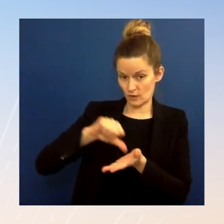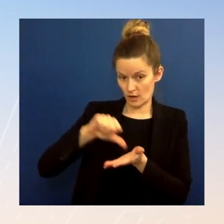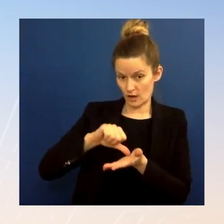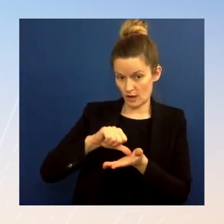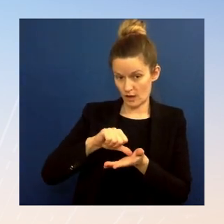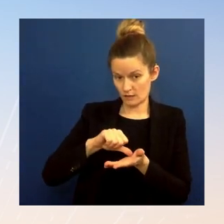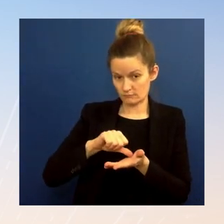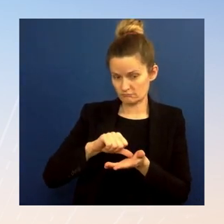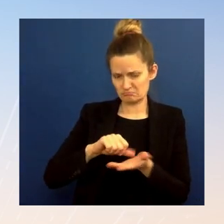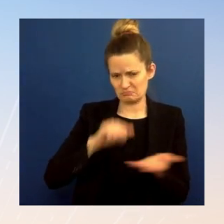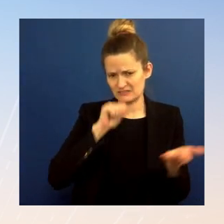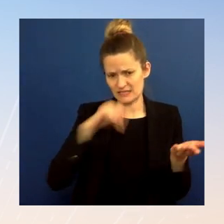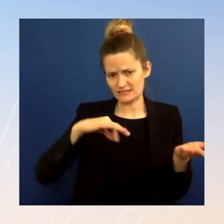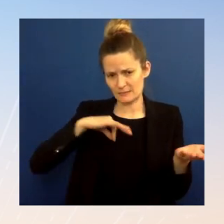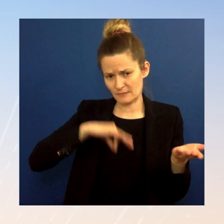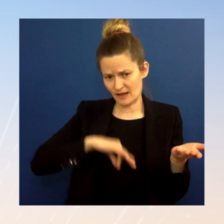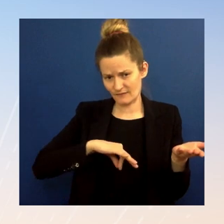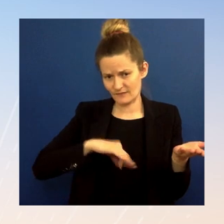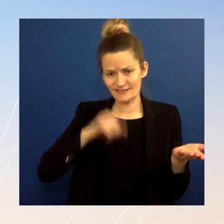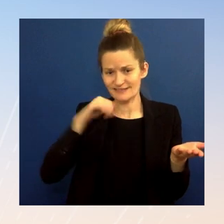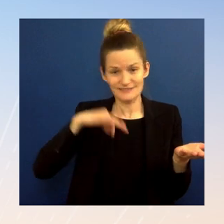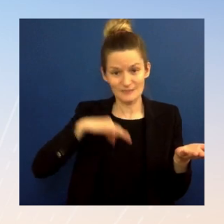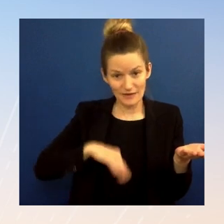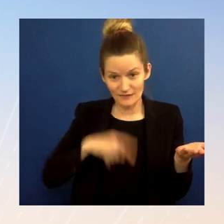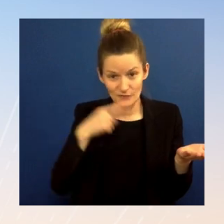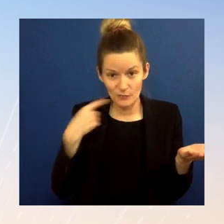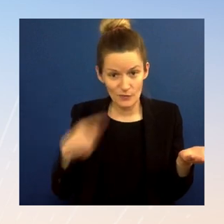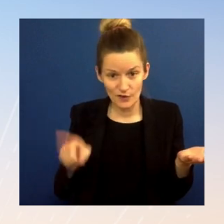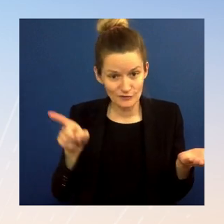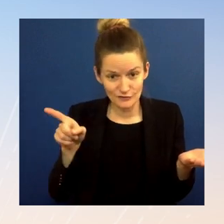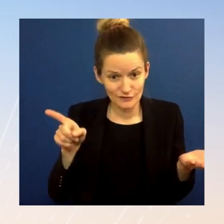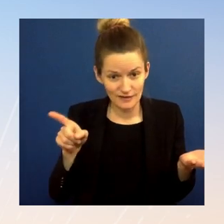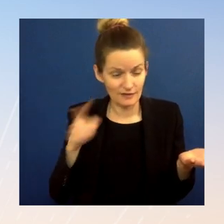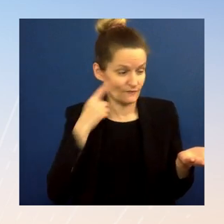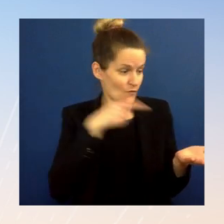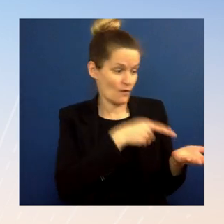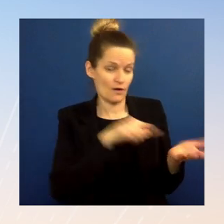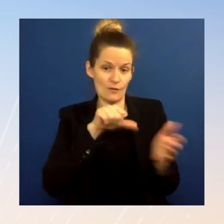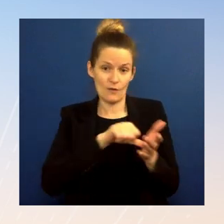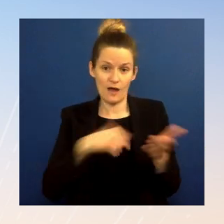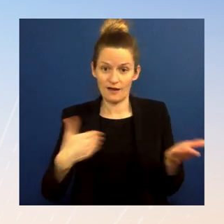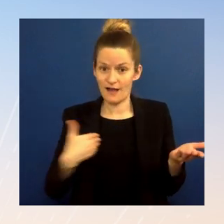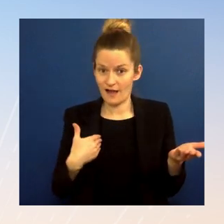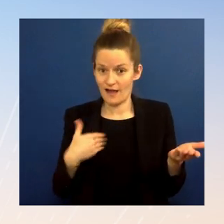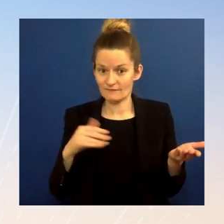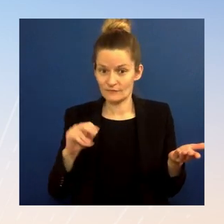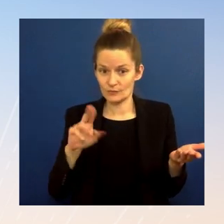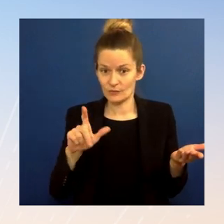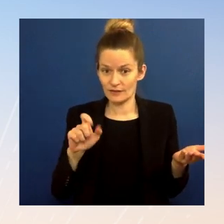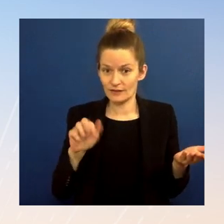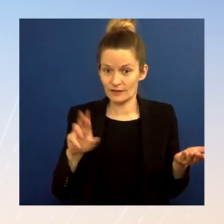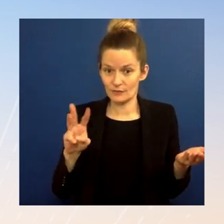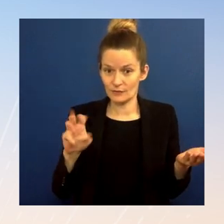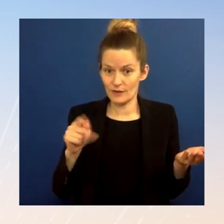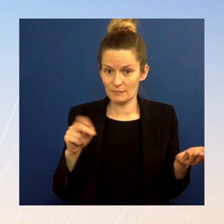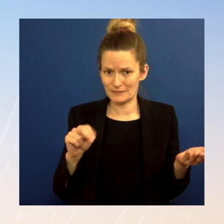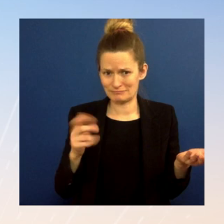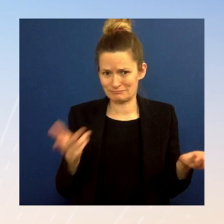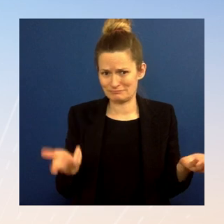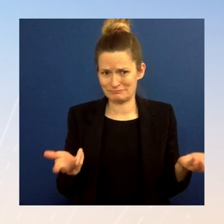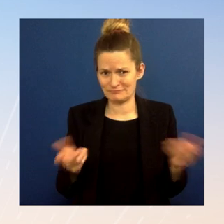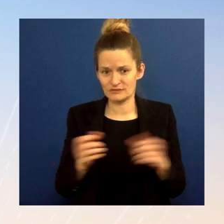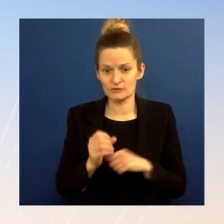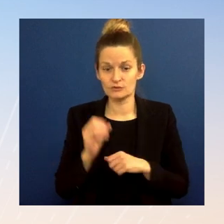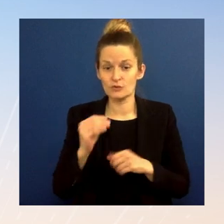acquire a nuclear weapon. And so while these negotiations, I mean, the people are back in their capitals at this point in time, as you know, but they're, for all intents